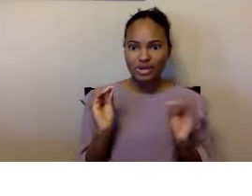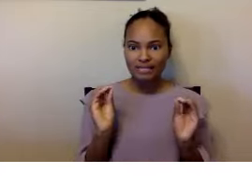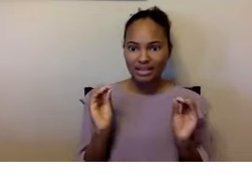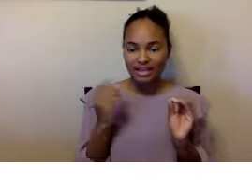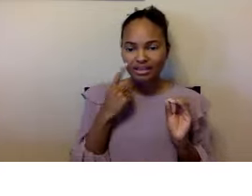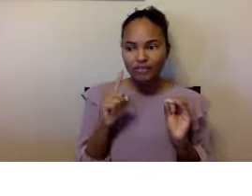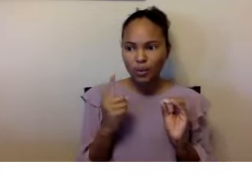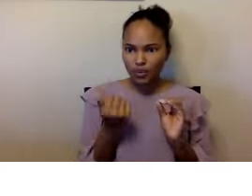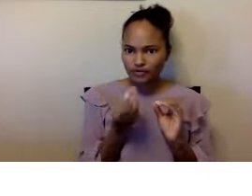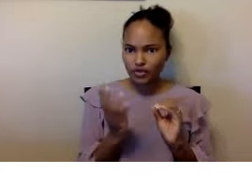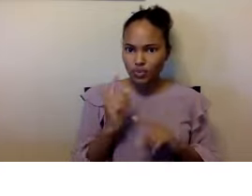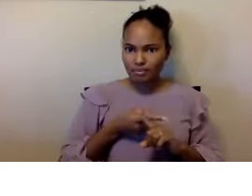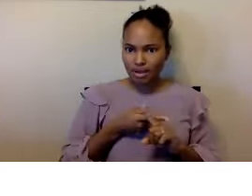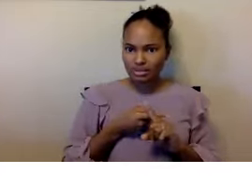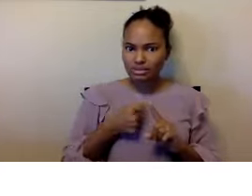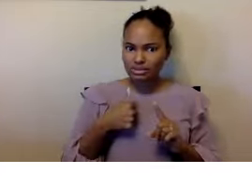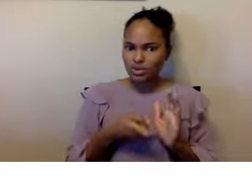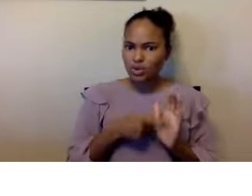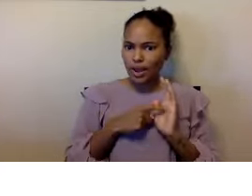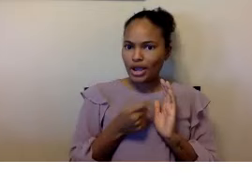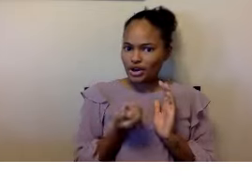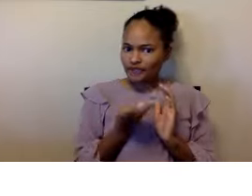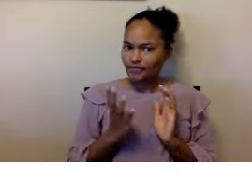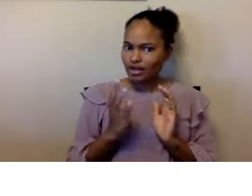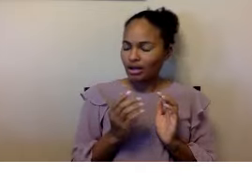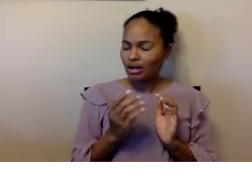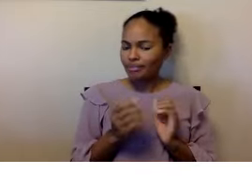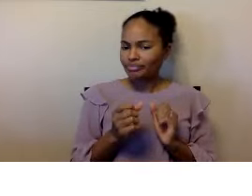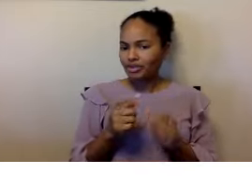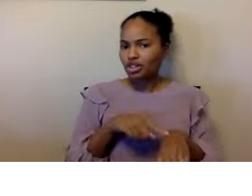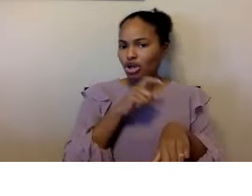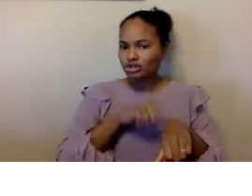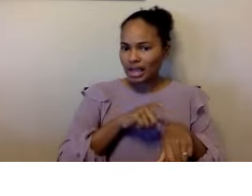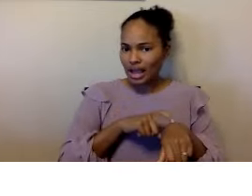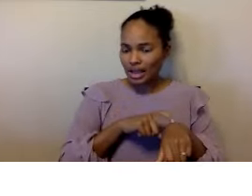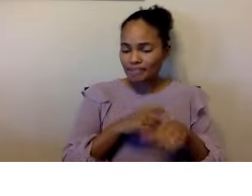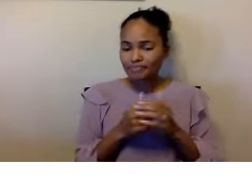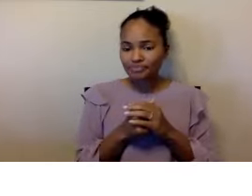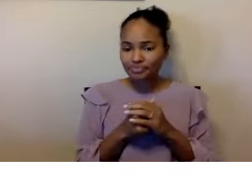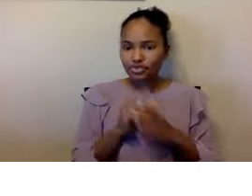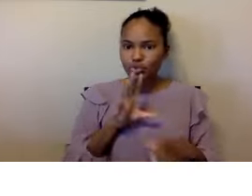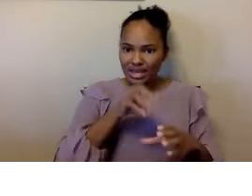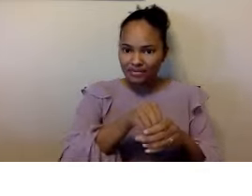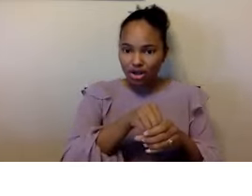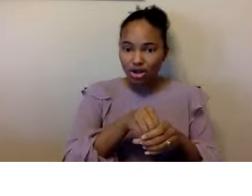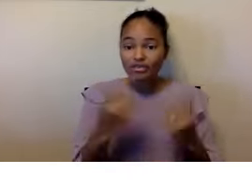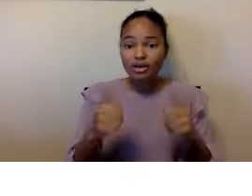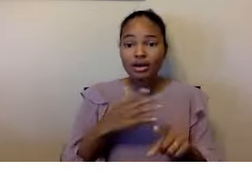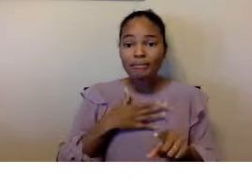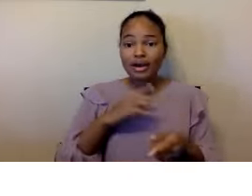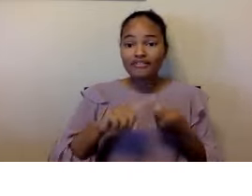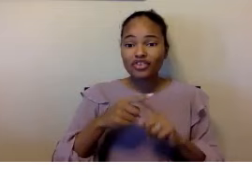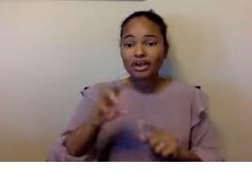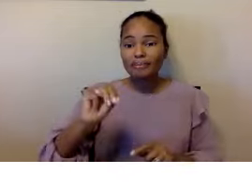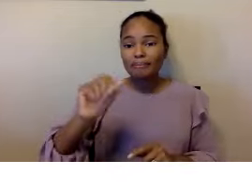me a minute to get back involved. But I got involved with a friend of mine by the name of Mark Johnson, who told me about